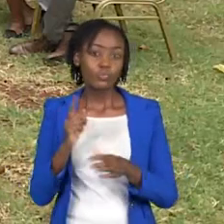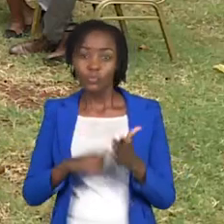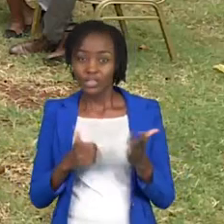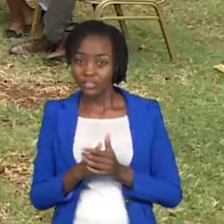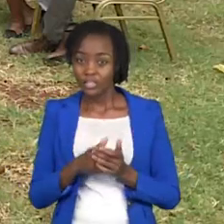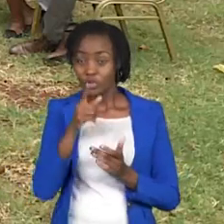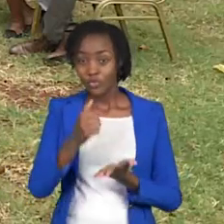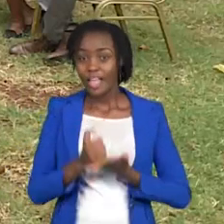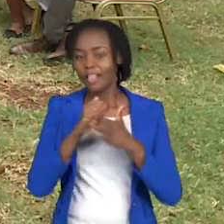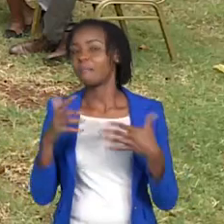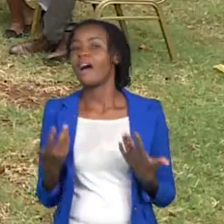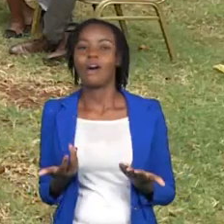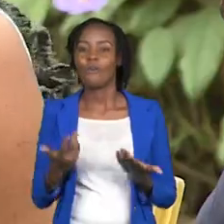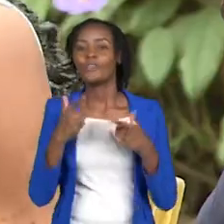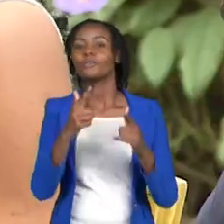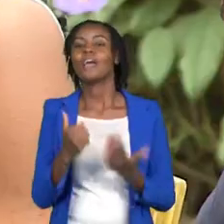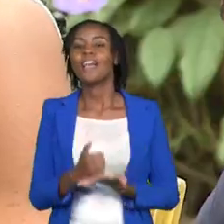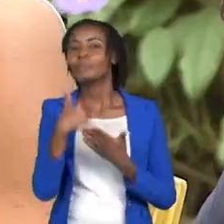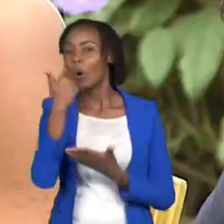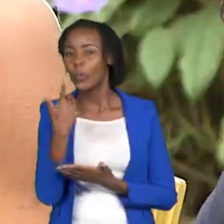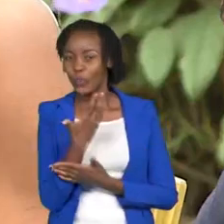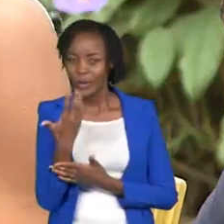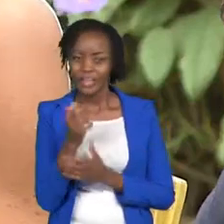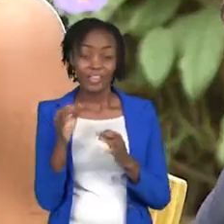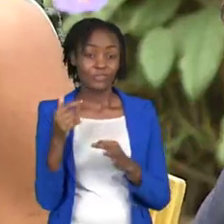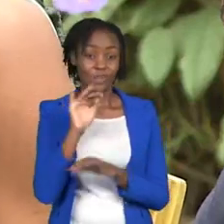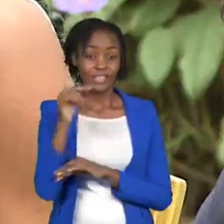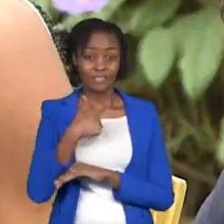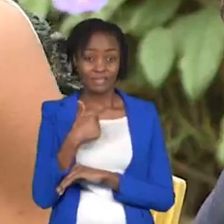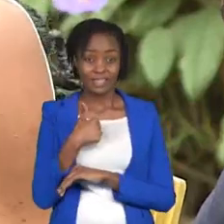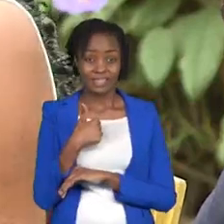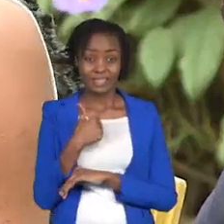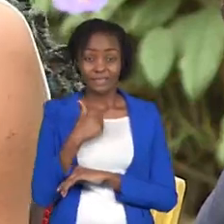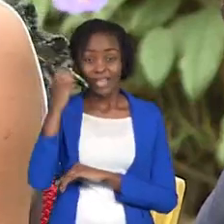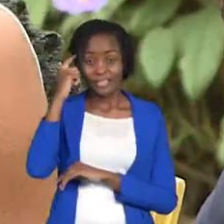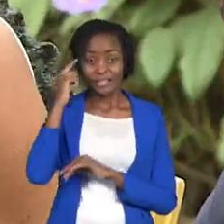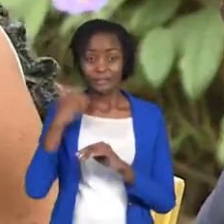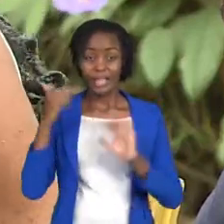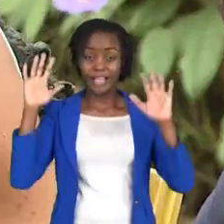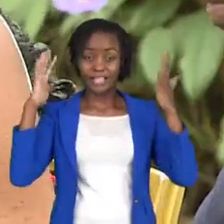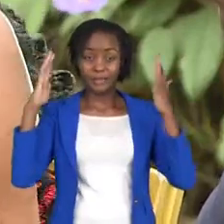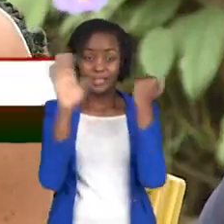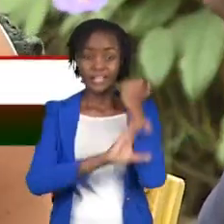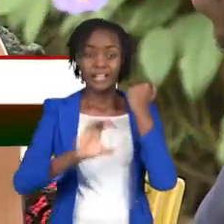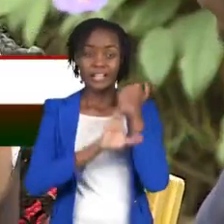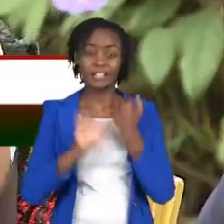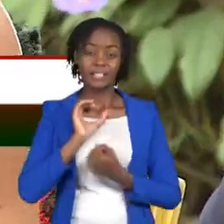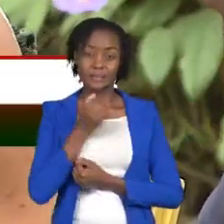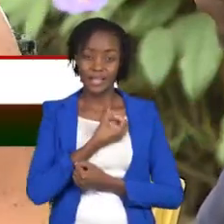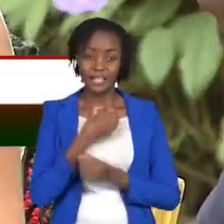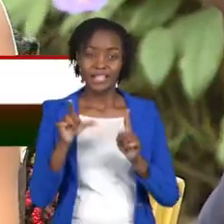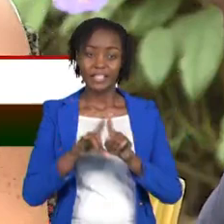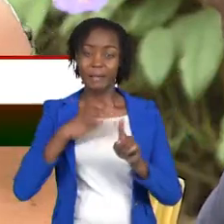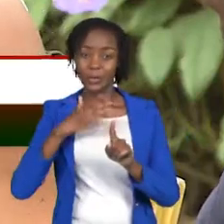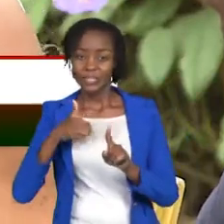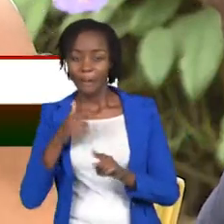go to do something? So for me, if you ask me as a young person, I celebrate my country, and I think we need to go back